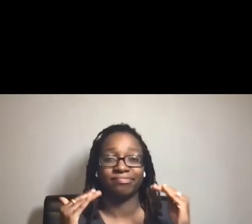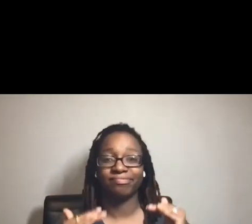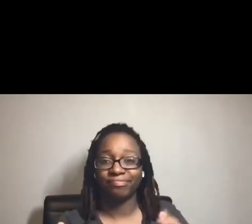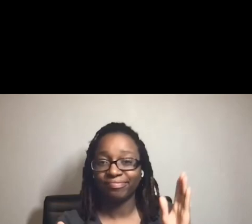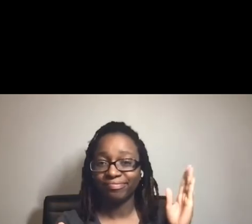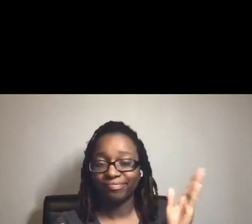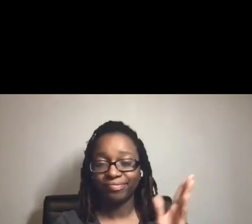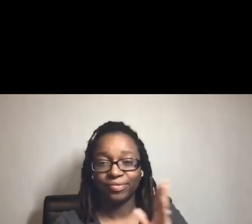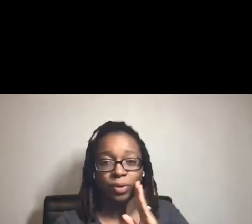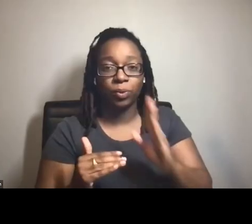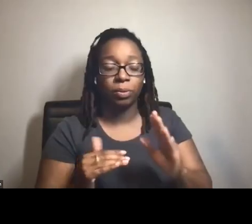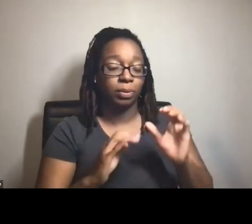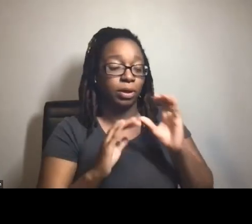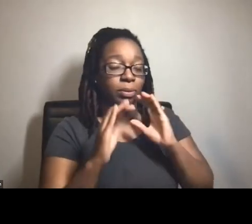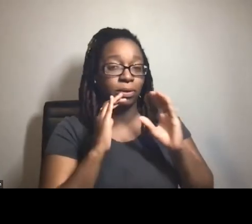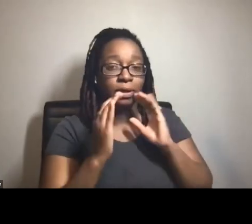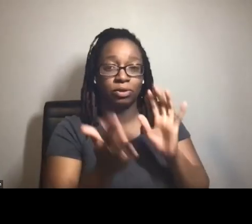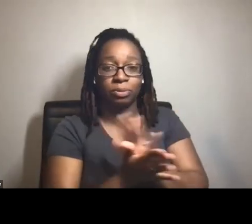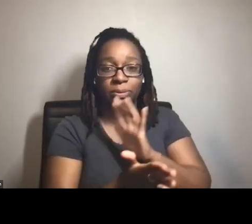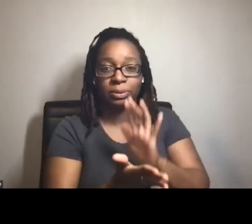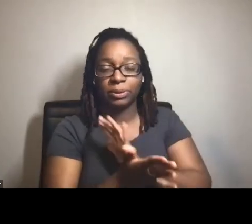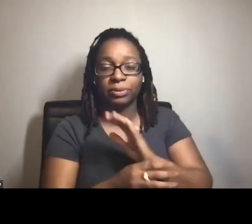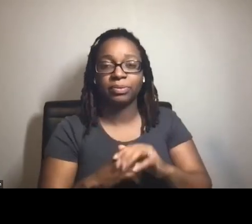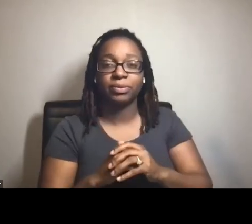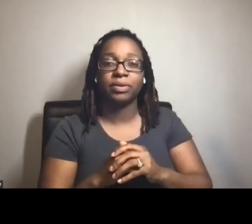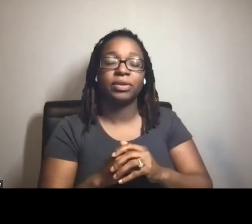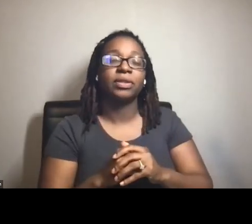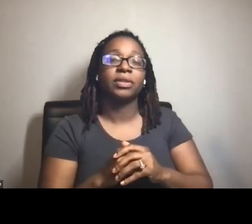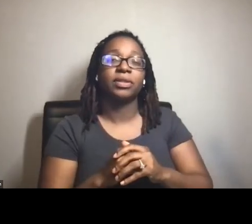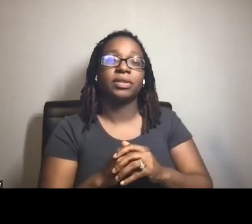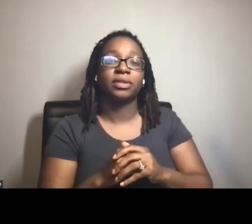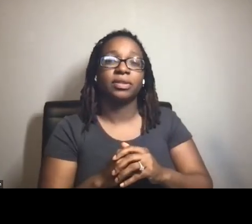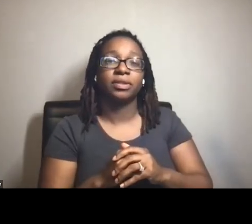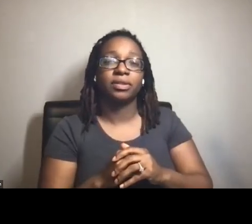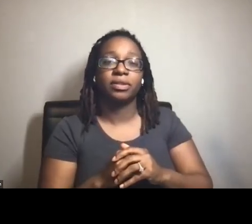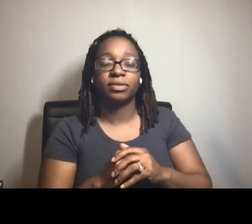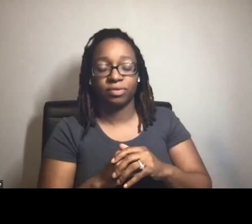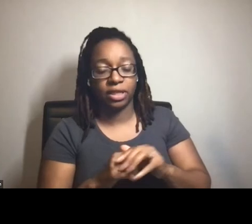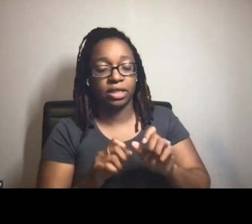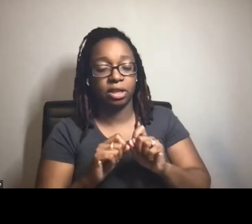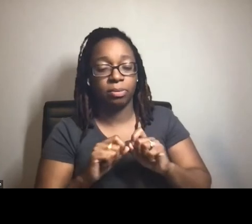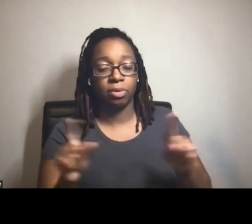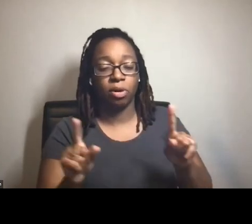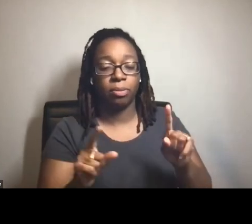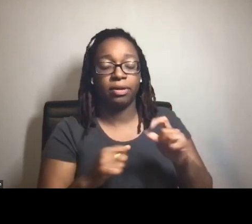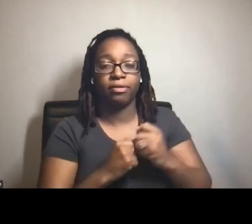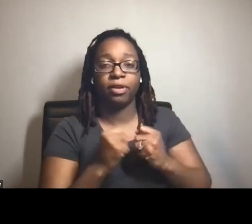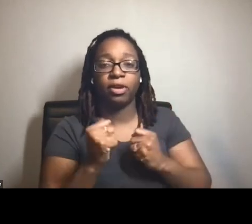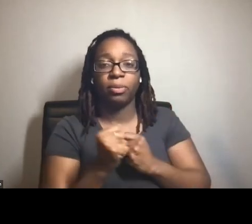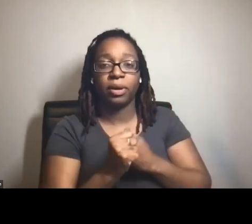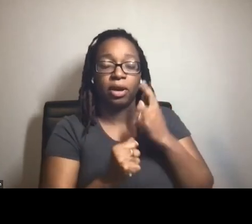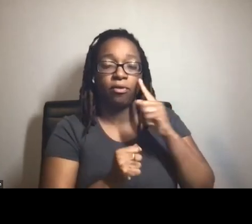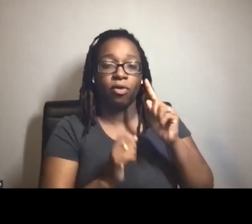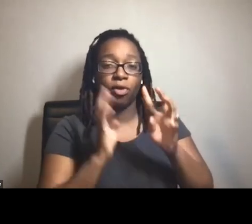presentation, which is a communication paper. The paper is titled The Deployment Framework Image, a Deployment Framework for